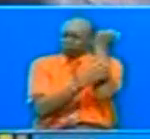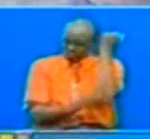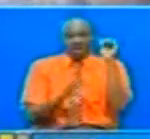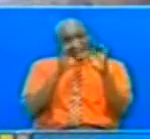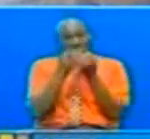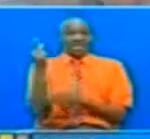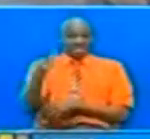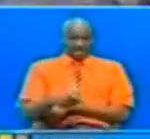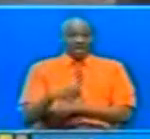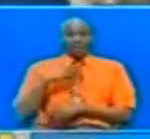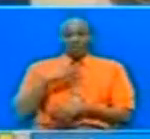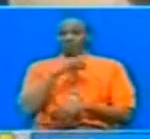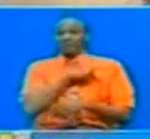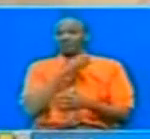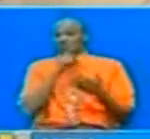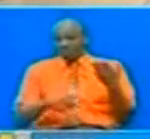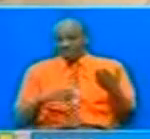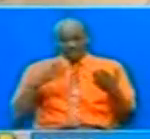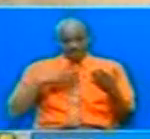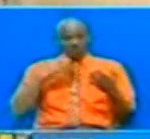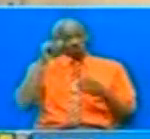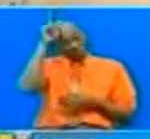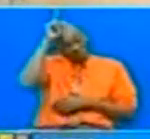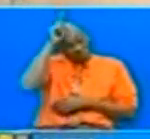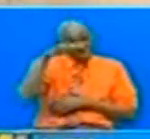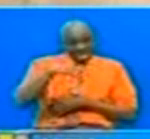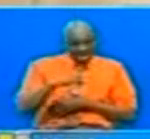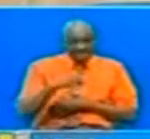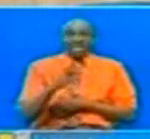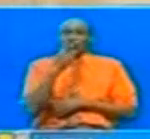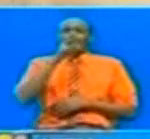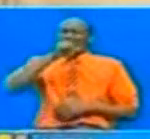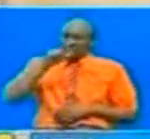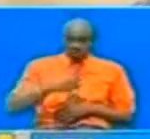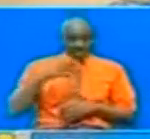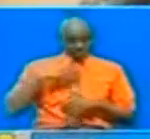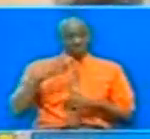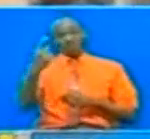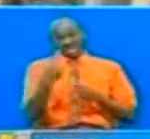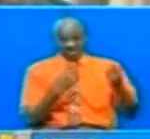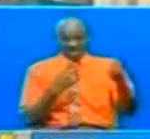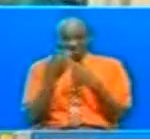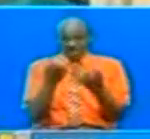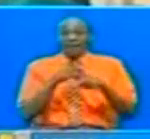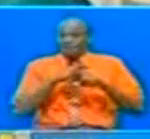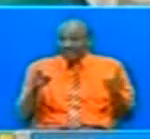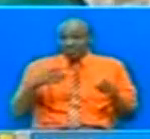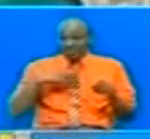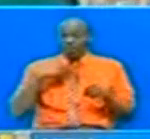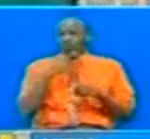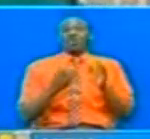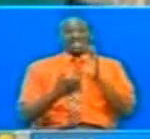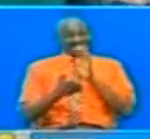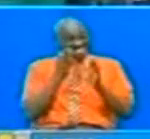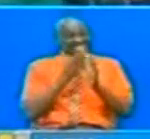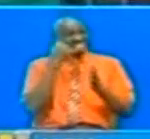families. Those who benefited were mainly people from rural areas. More than 2,000 patients stand up for screening, but only those that needed urgent